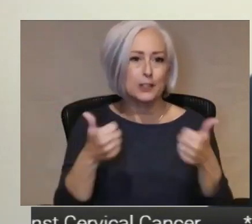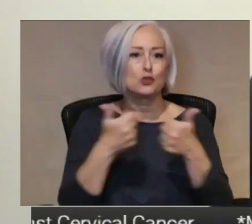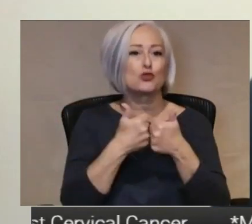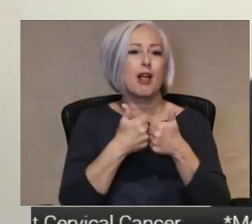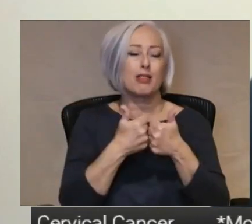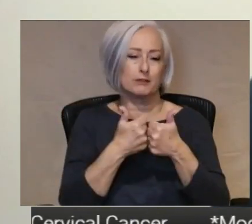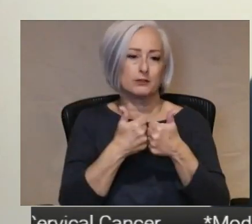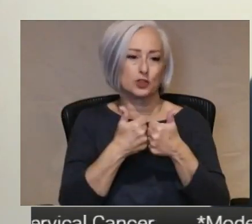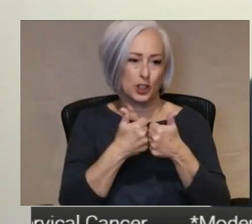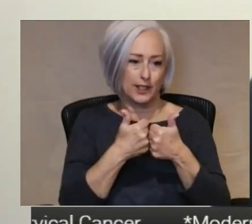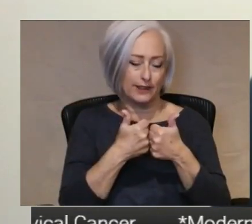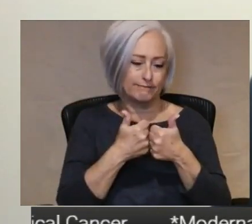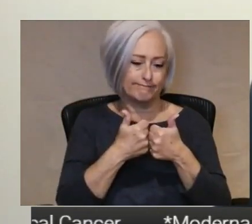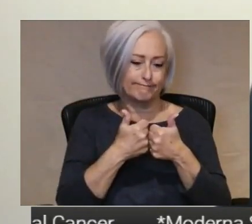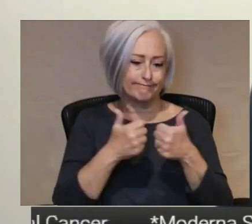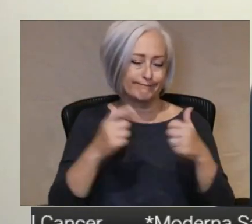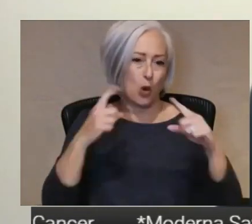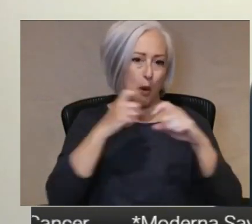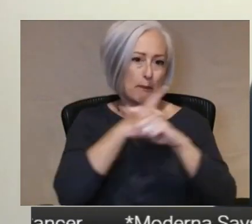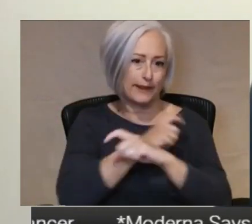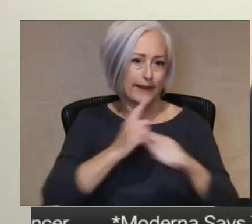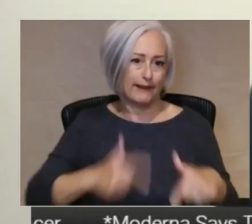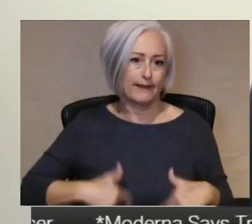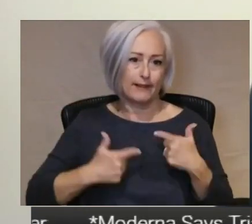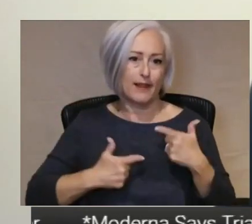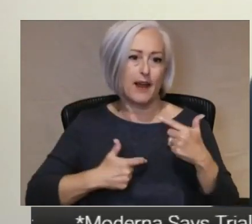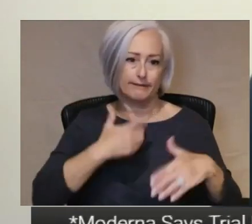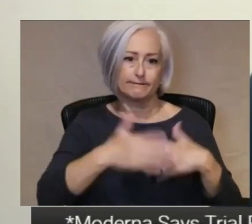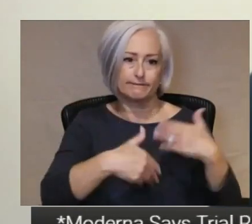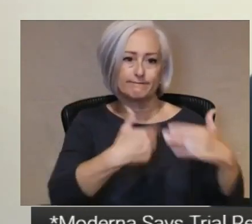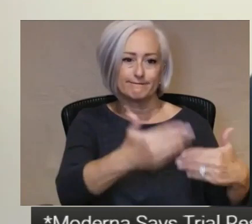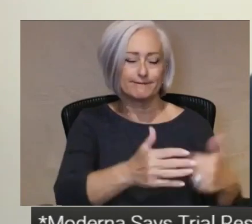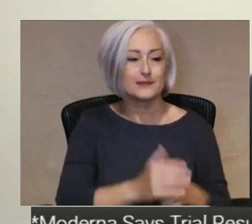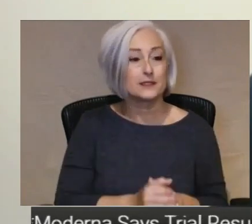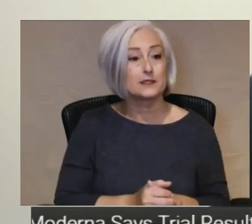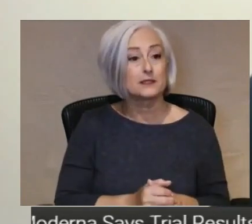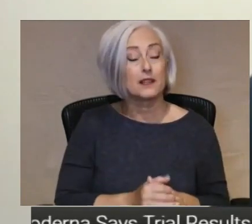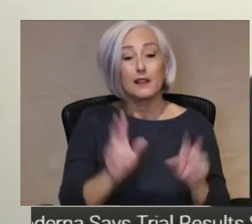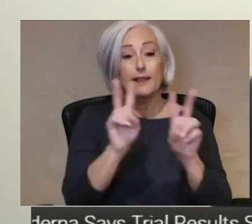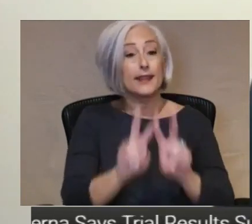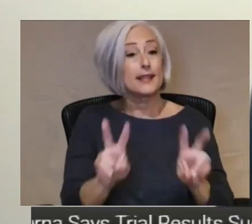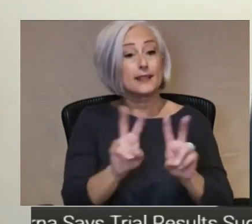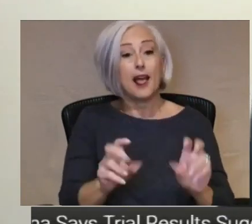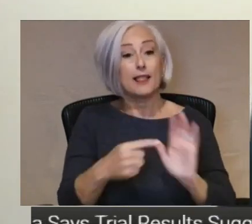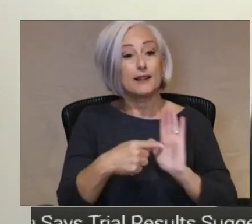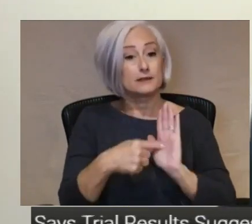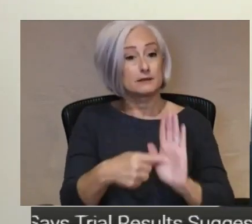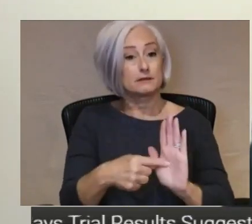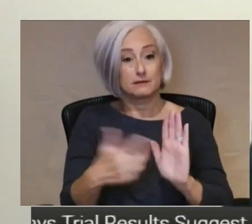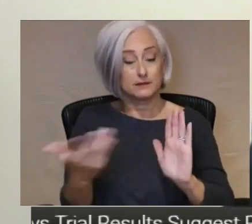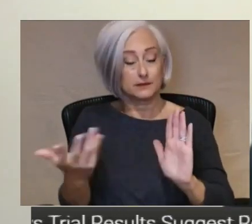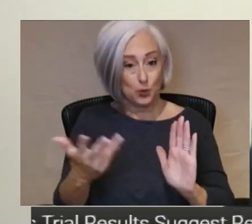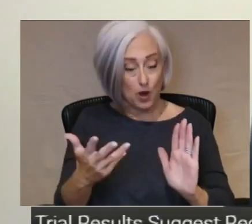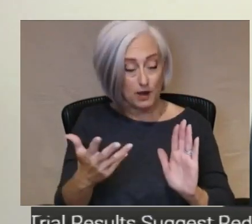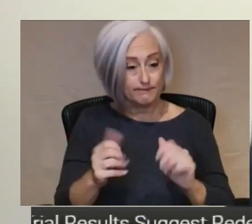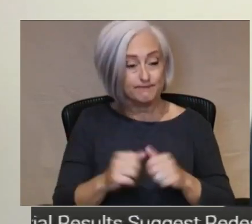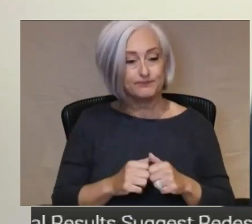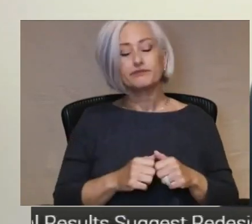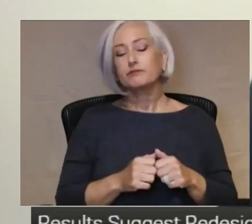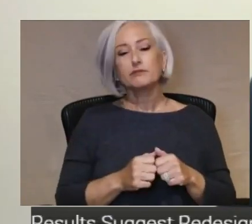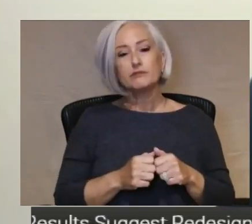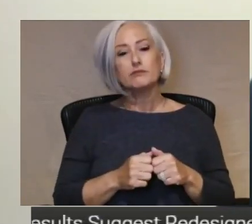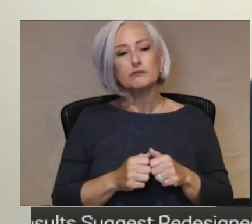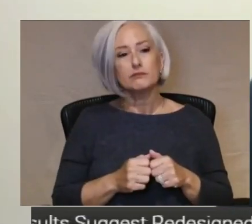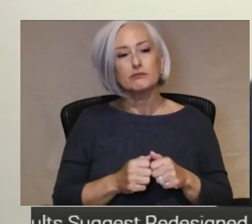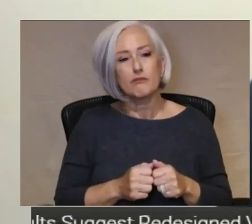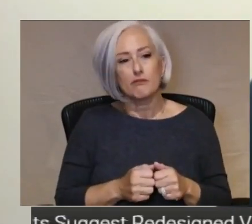so, you know, and the other piece of this is when we see the data, there's also gonna, I think